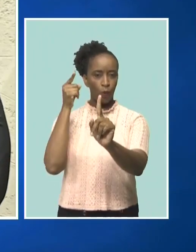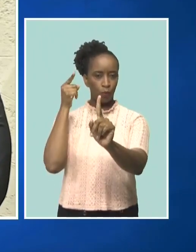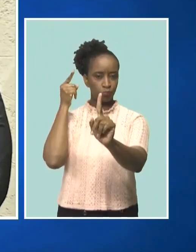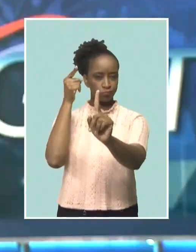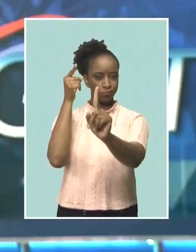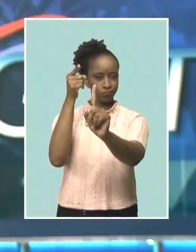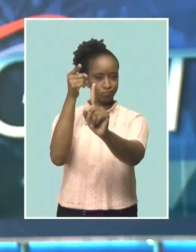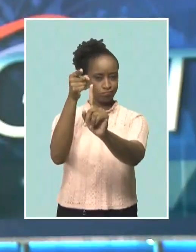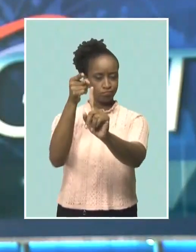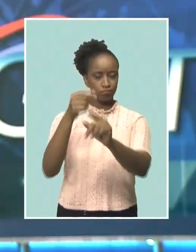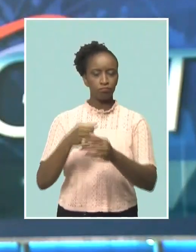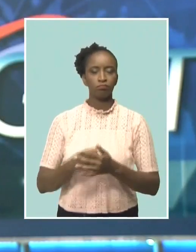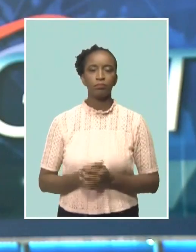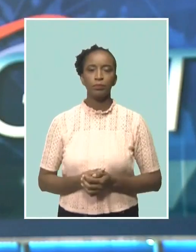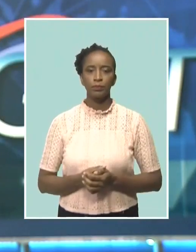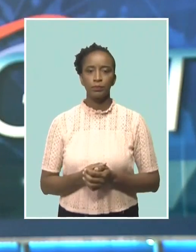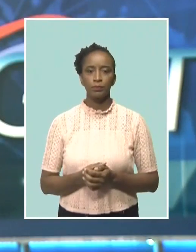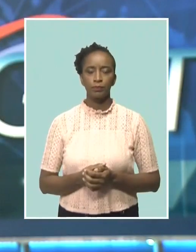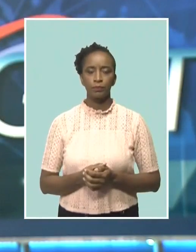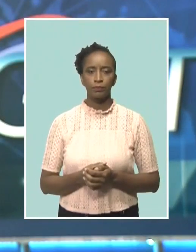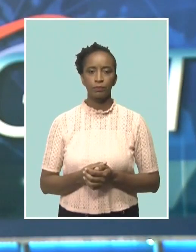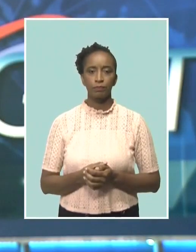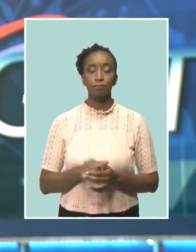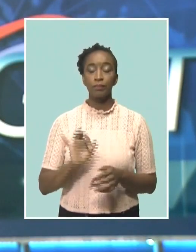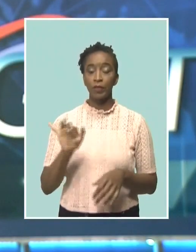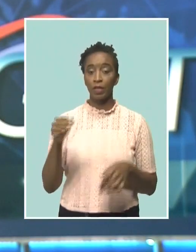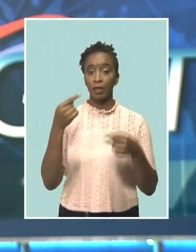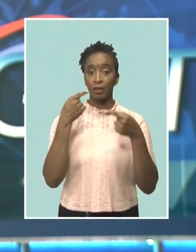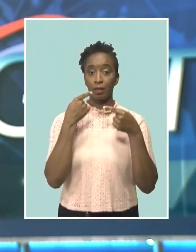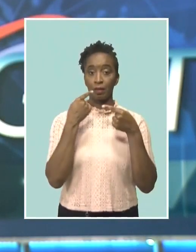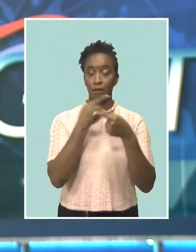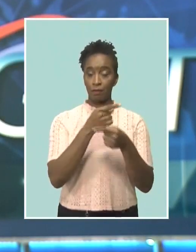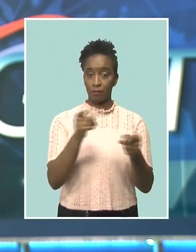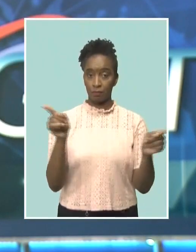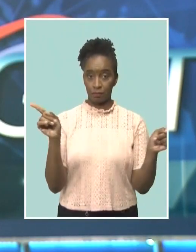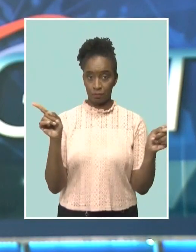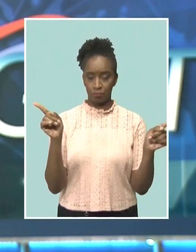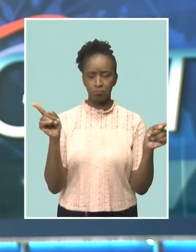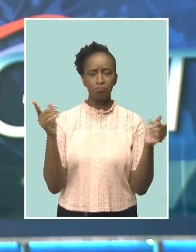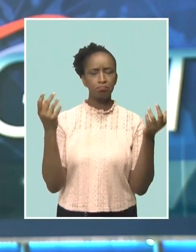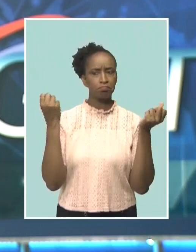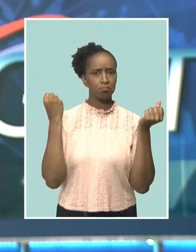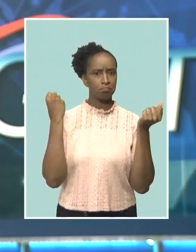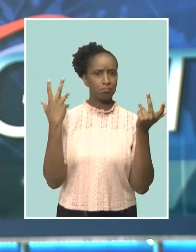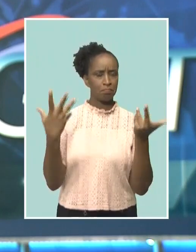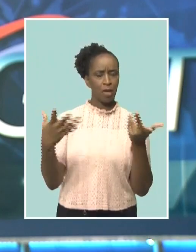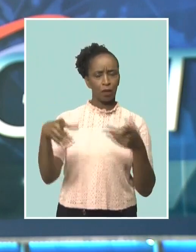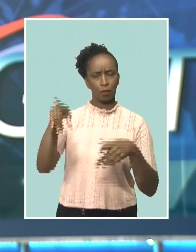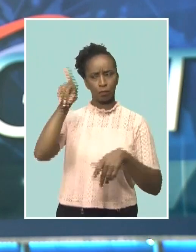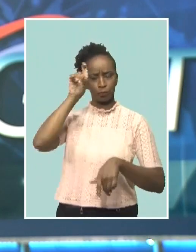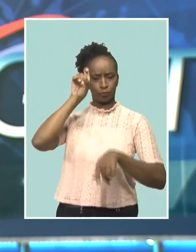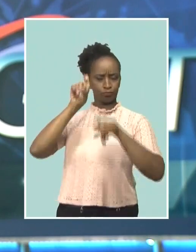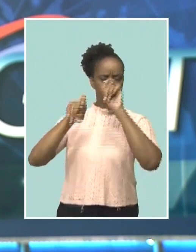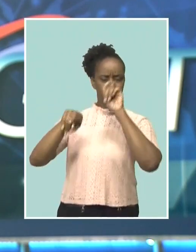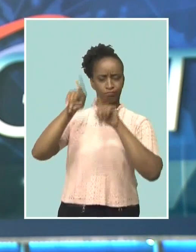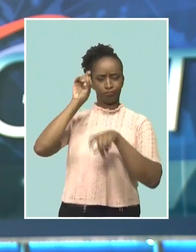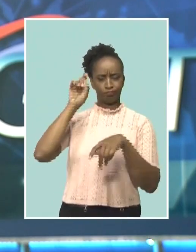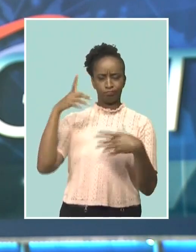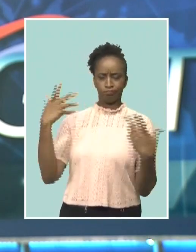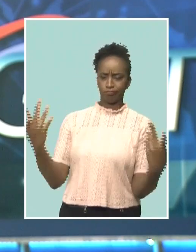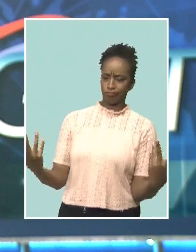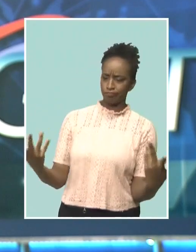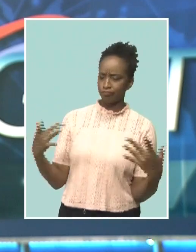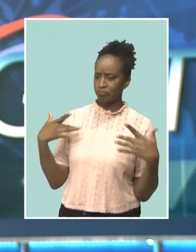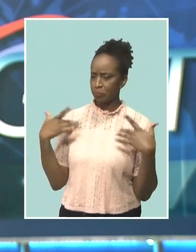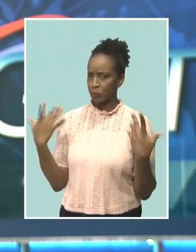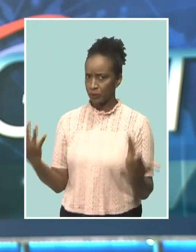evening. Now, following this announcement, we know there will be many questions that you have. So joining us live for his take